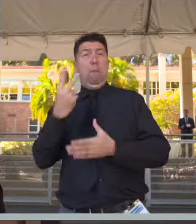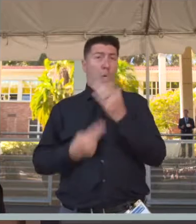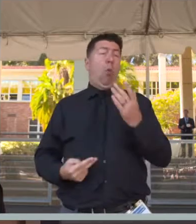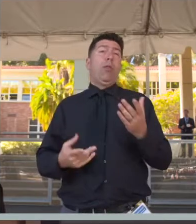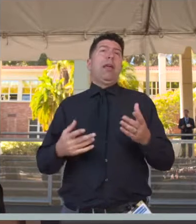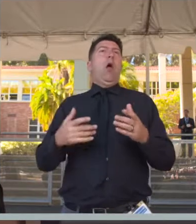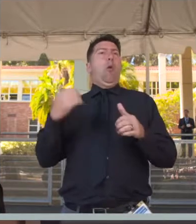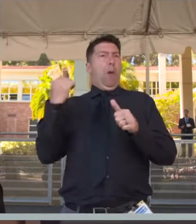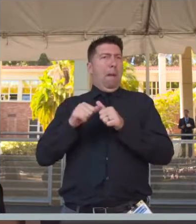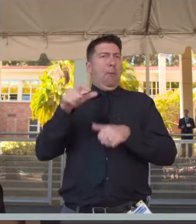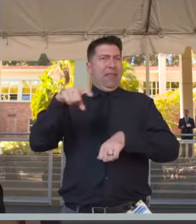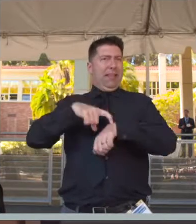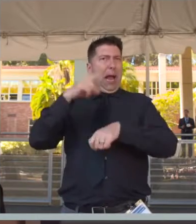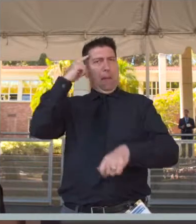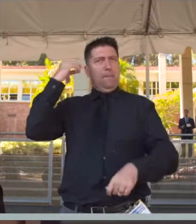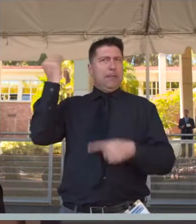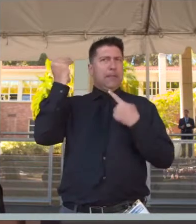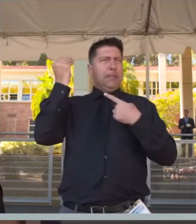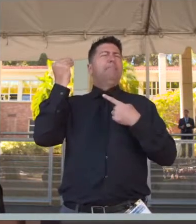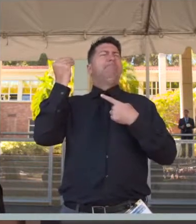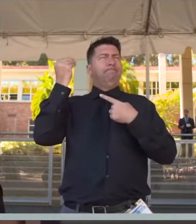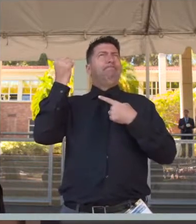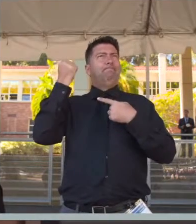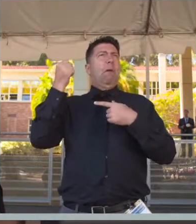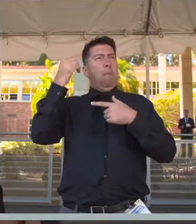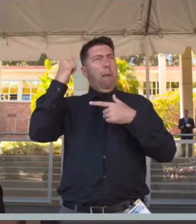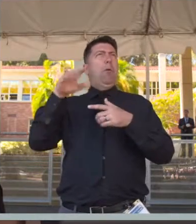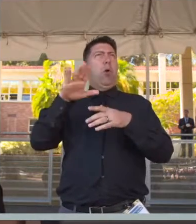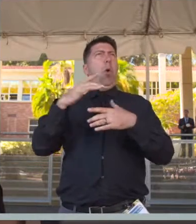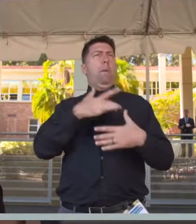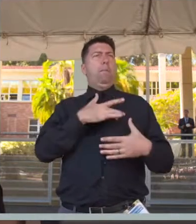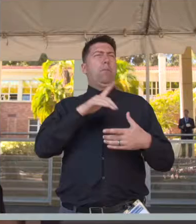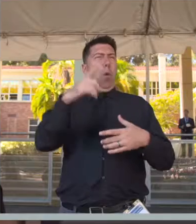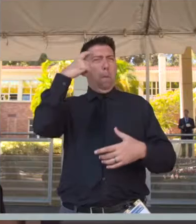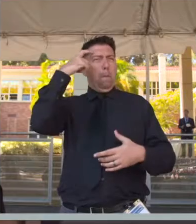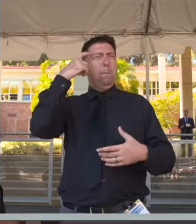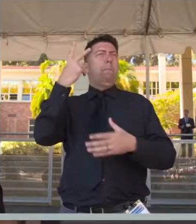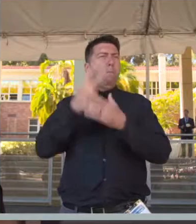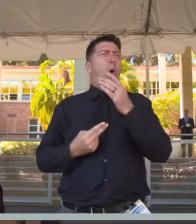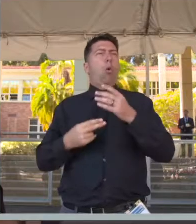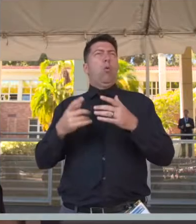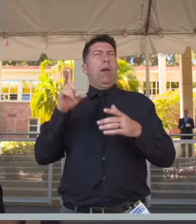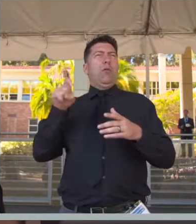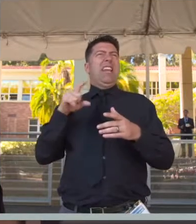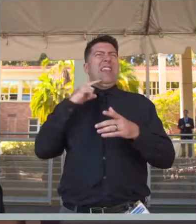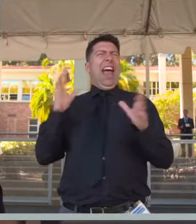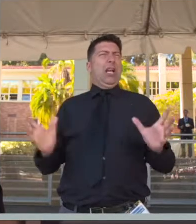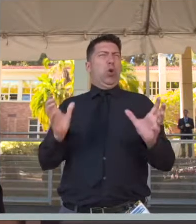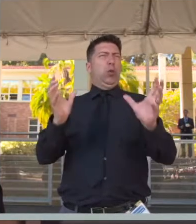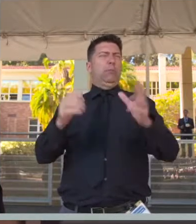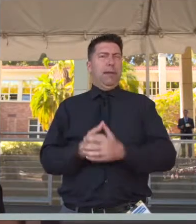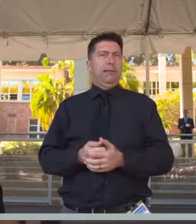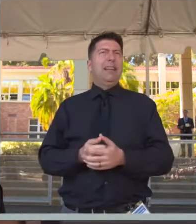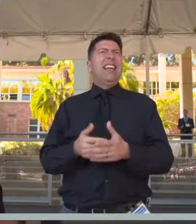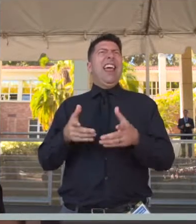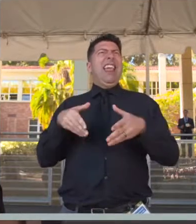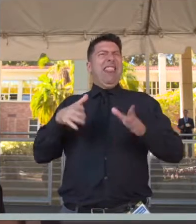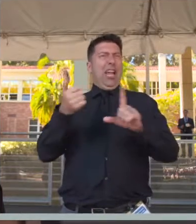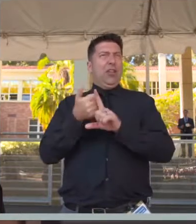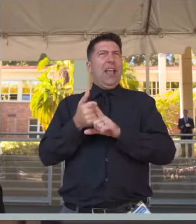moment with you and touch on it in your mind and in your heart when you need it the most. Give yourself the chance to live in this